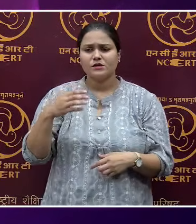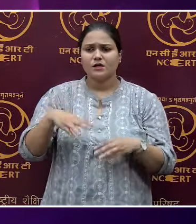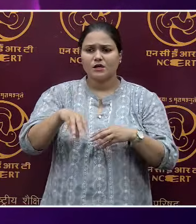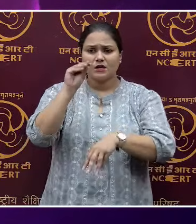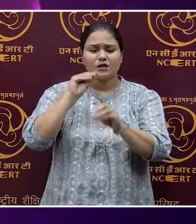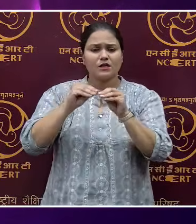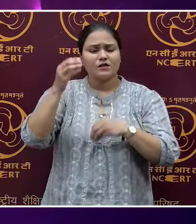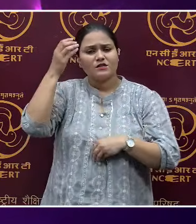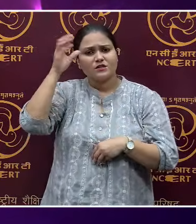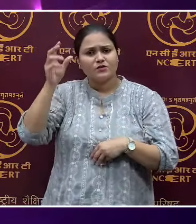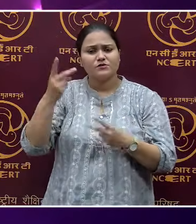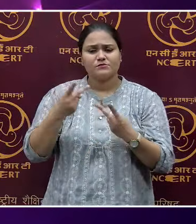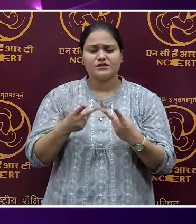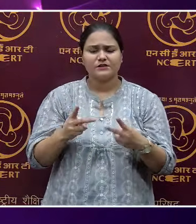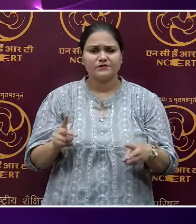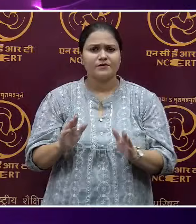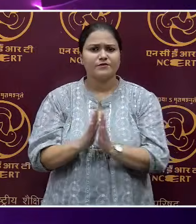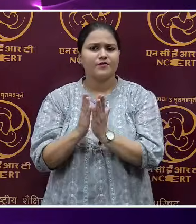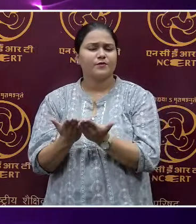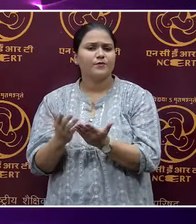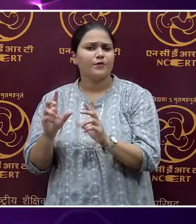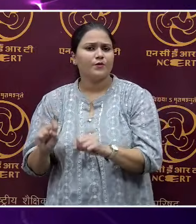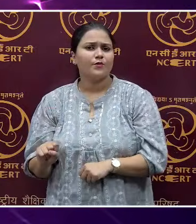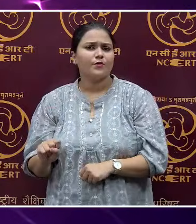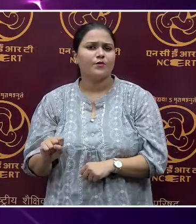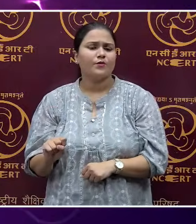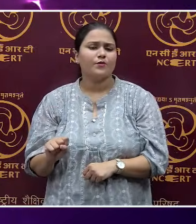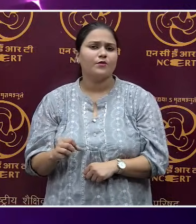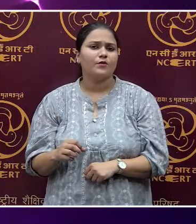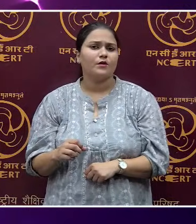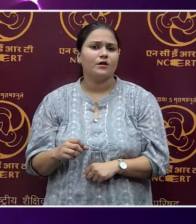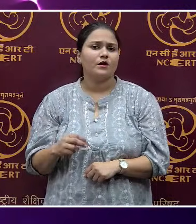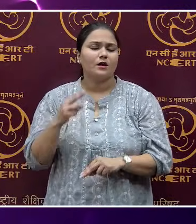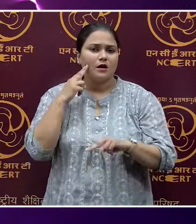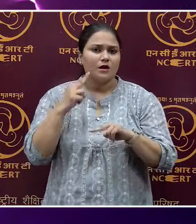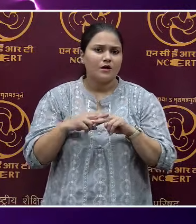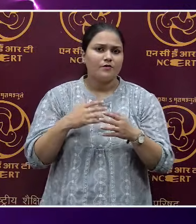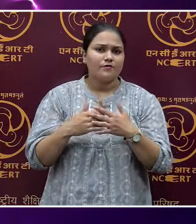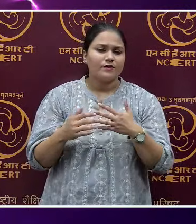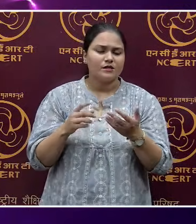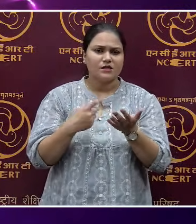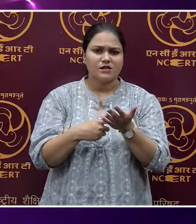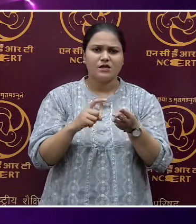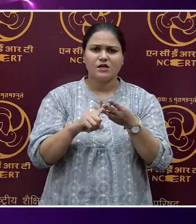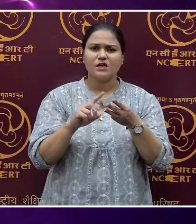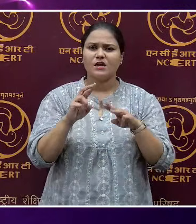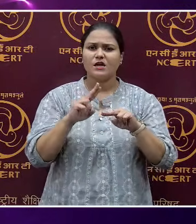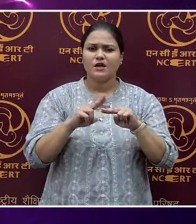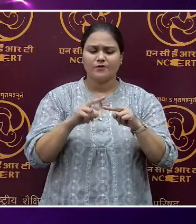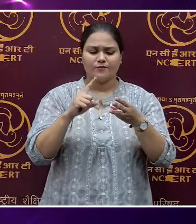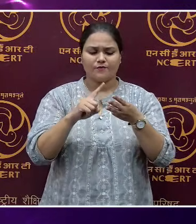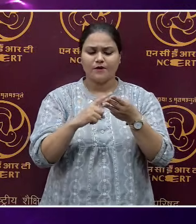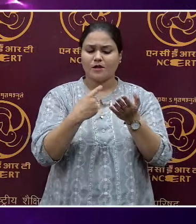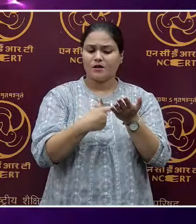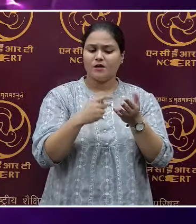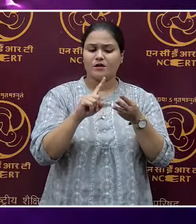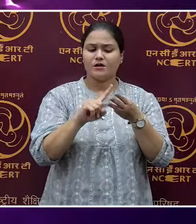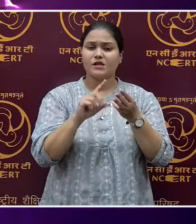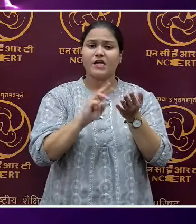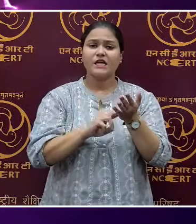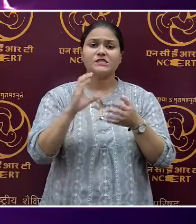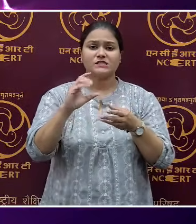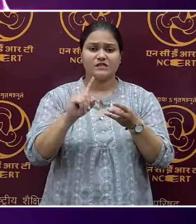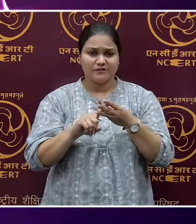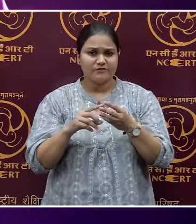computer science. Well, what if I want to learn more? Do I get some kind of reference material here in virtual labs? Yeah. You